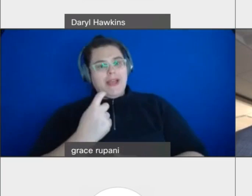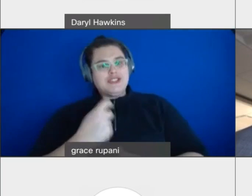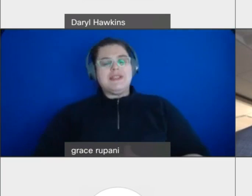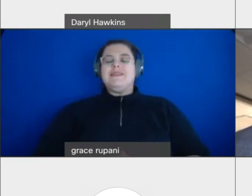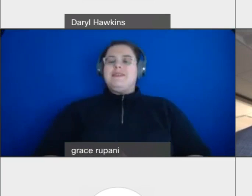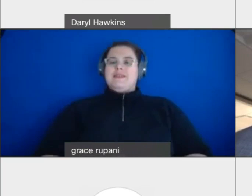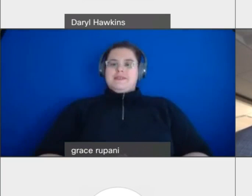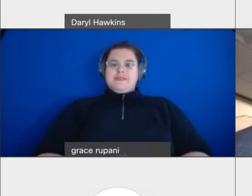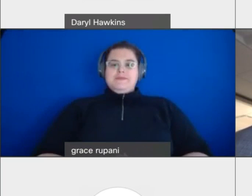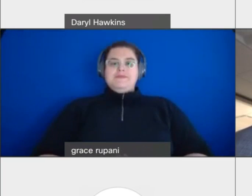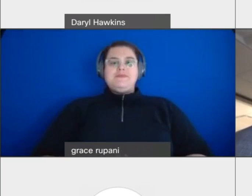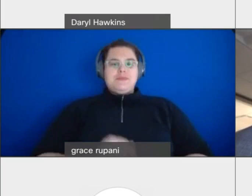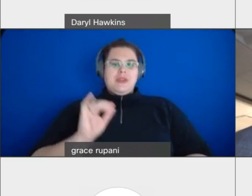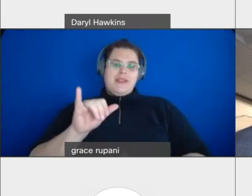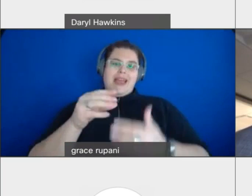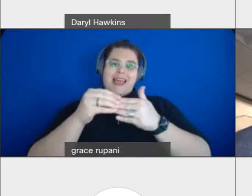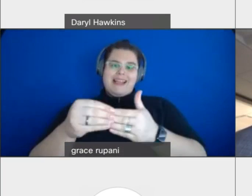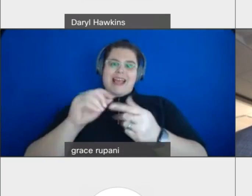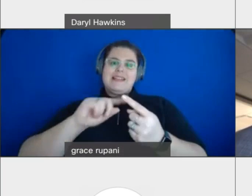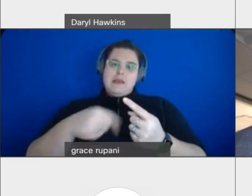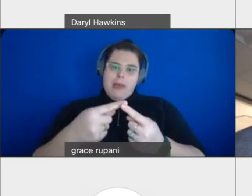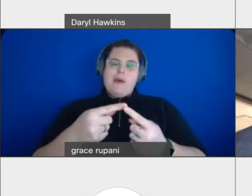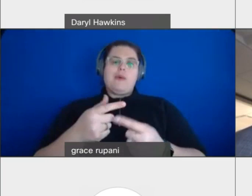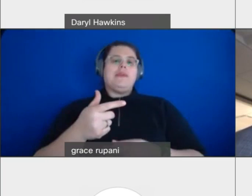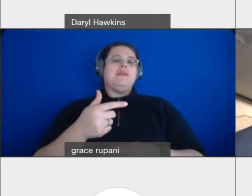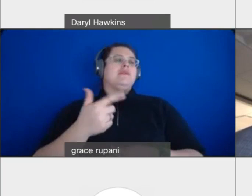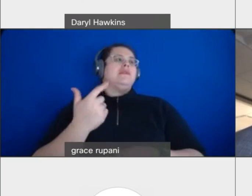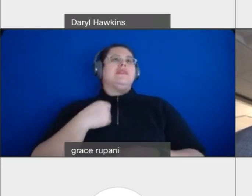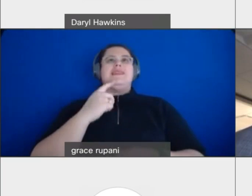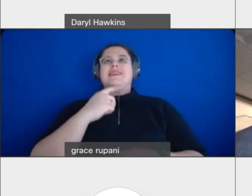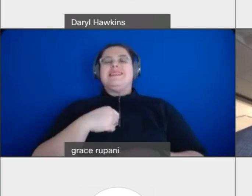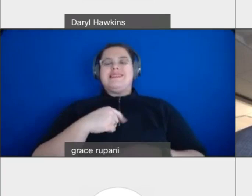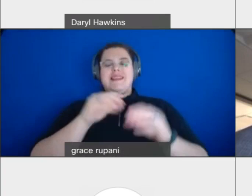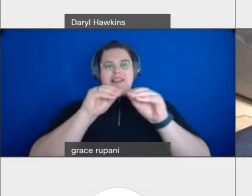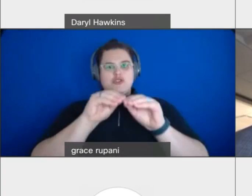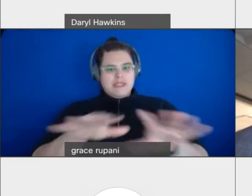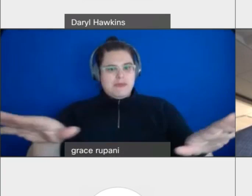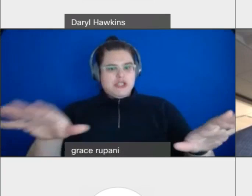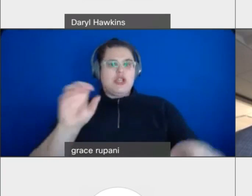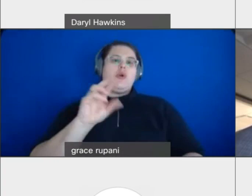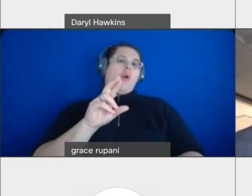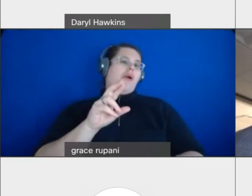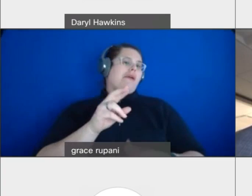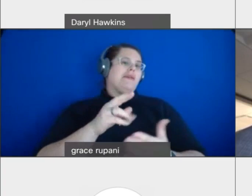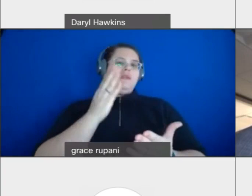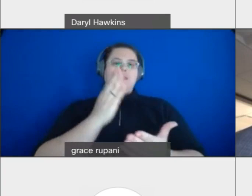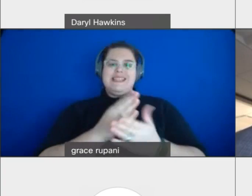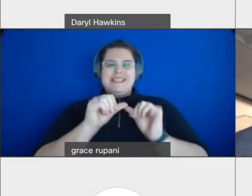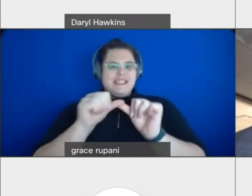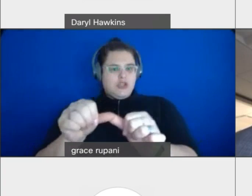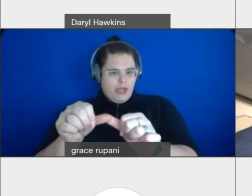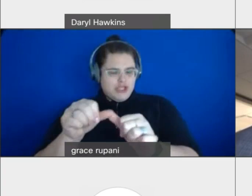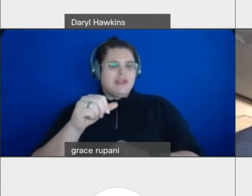discontinuation of transmission-based precautions for individuals who are positive for COVID-19 and our DC Health guidance for return to work for